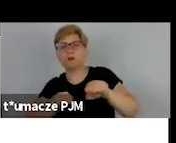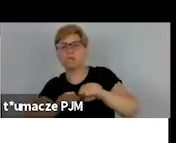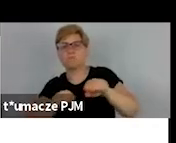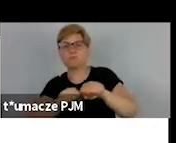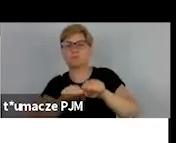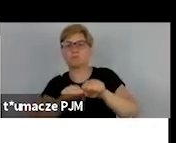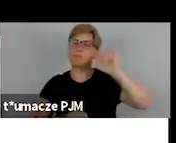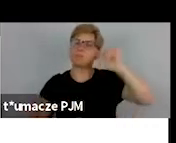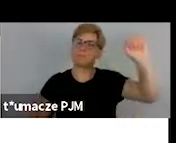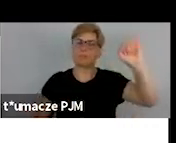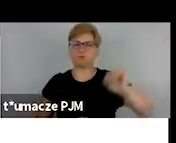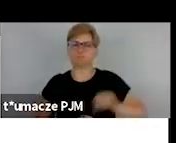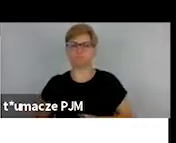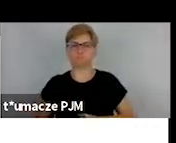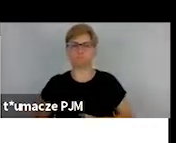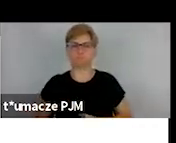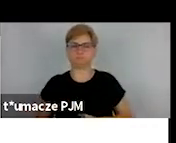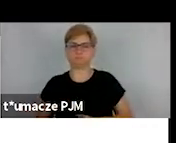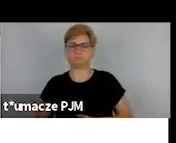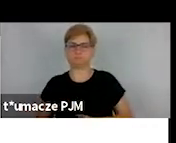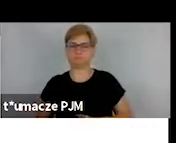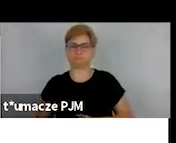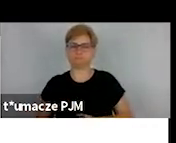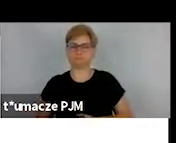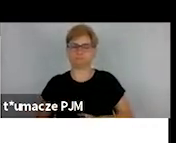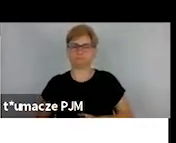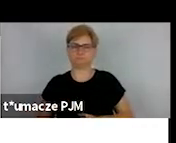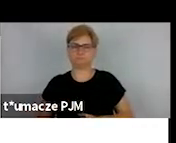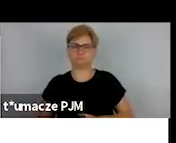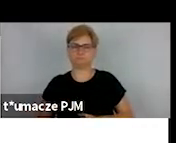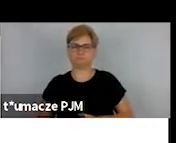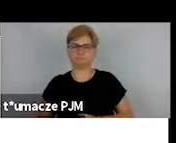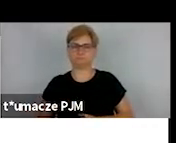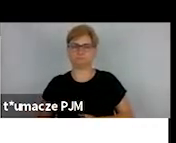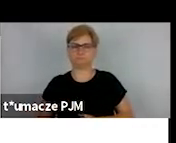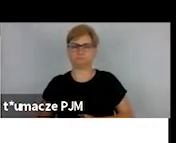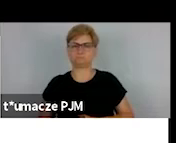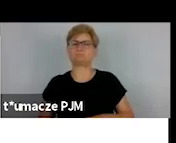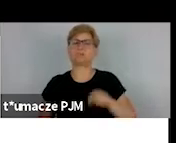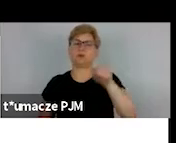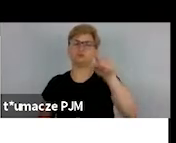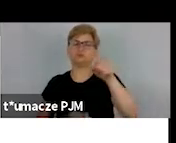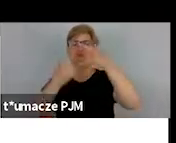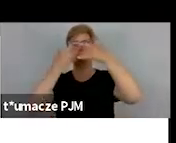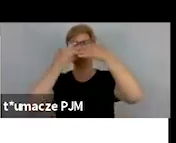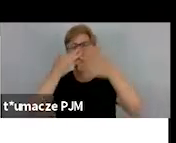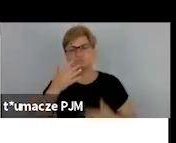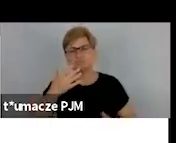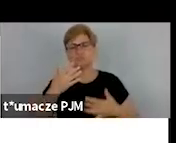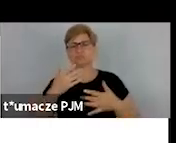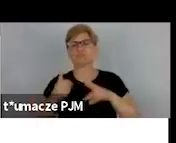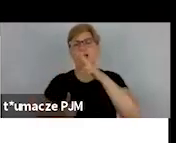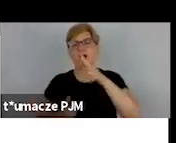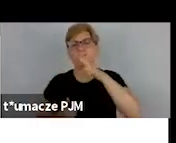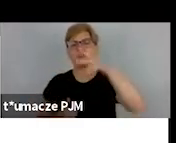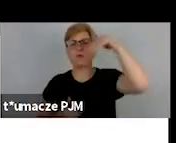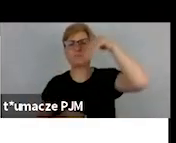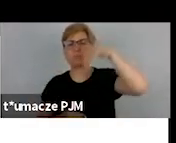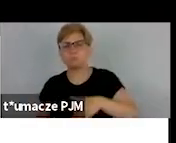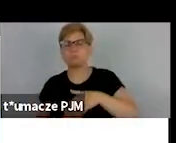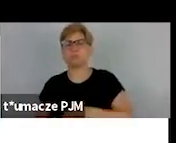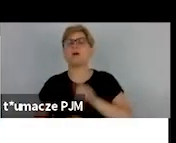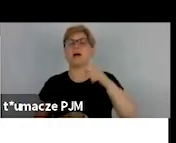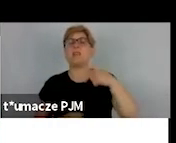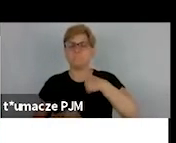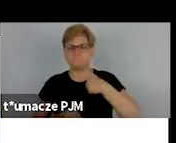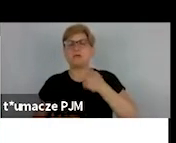So a strong focus in South Africa, but we worked in 25 countries across the continent, particularly through the MenEngage Alliance. Next slide.